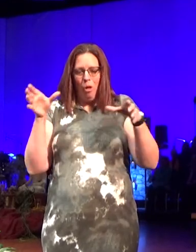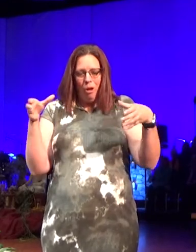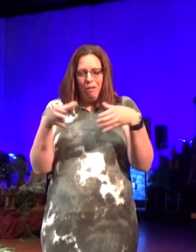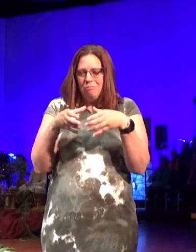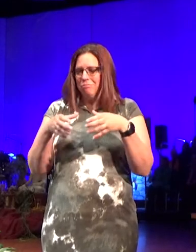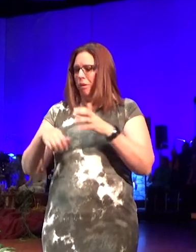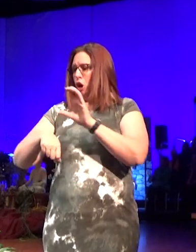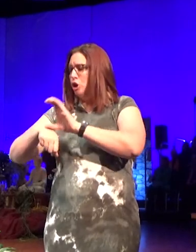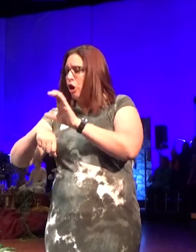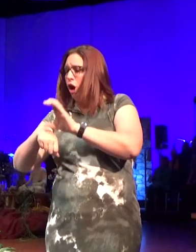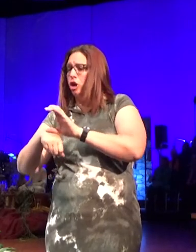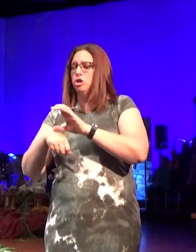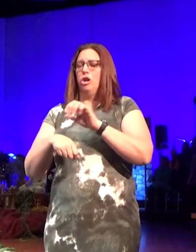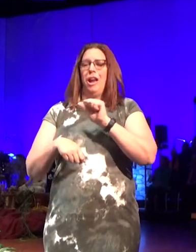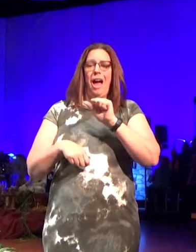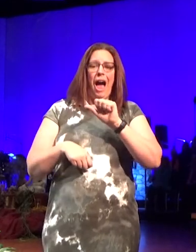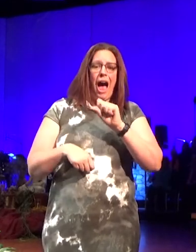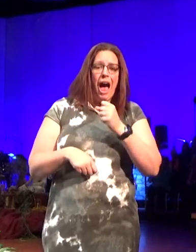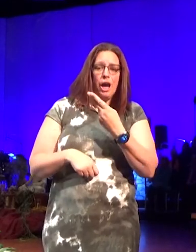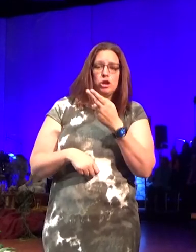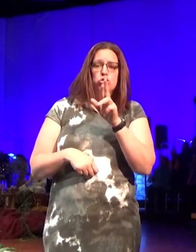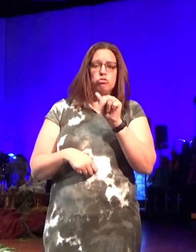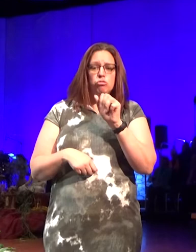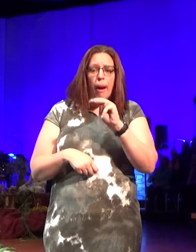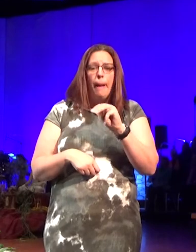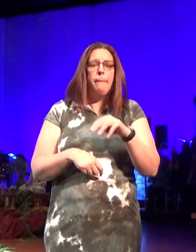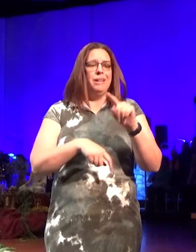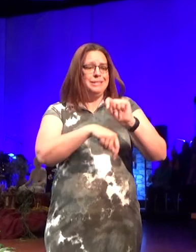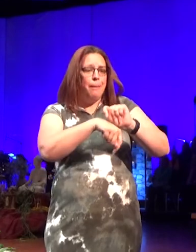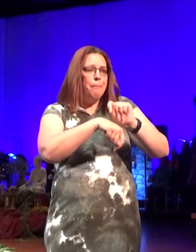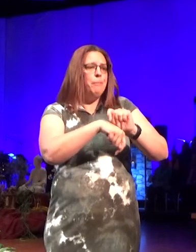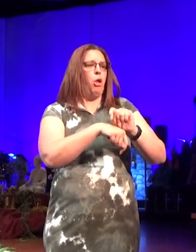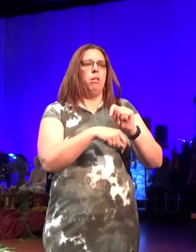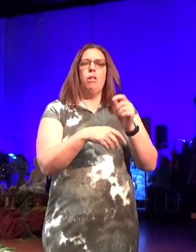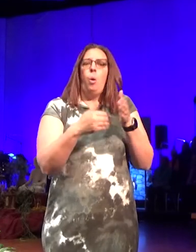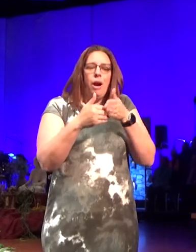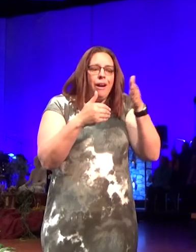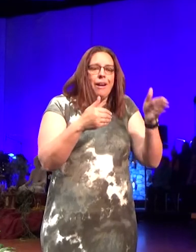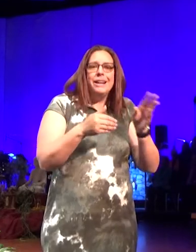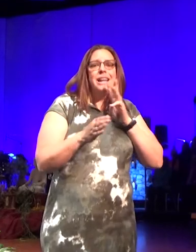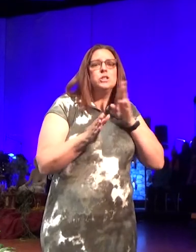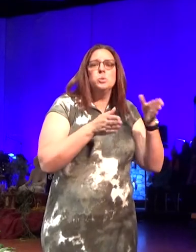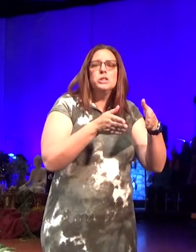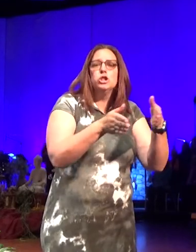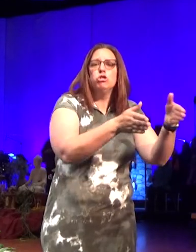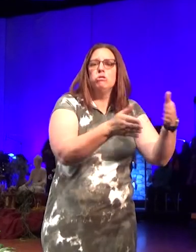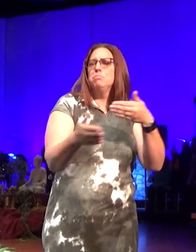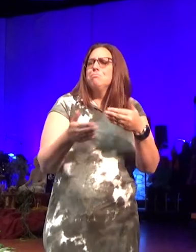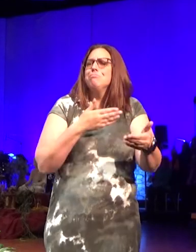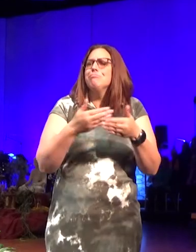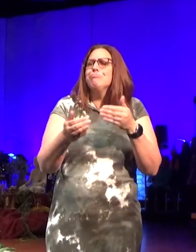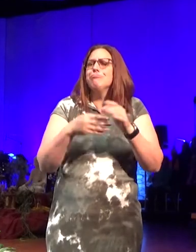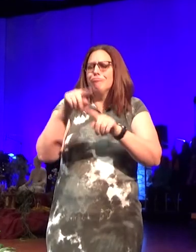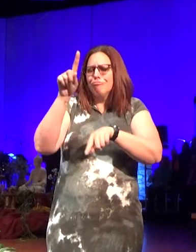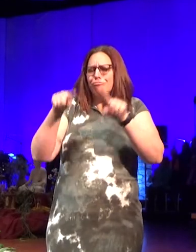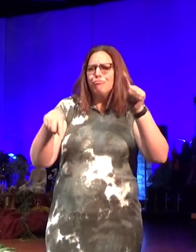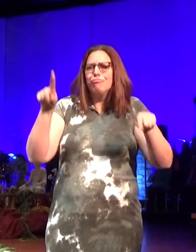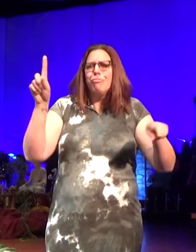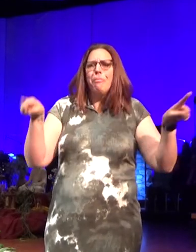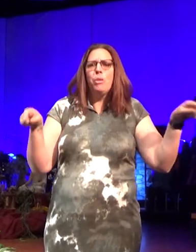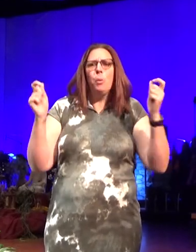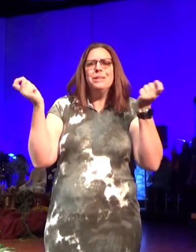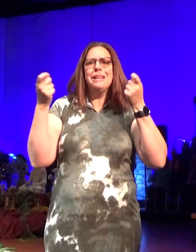or by a forest stream, to celebrate that there is good and that God is